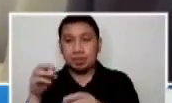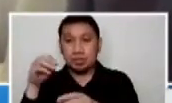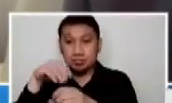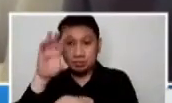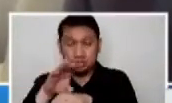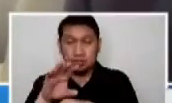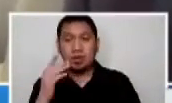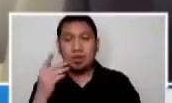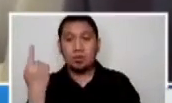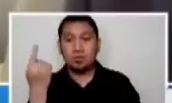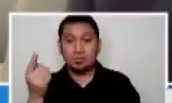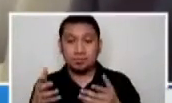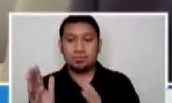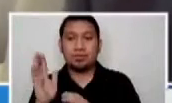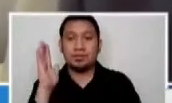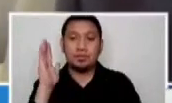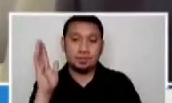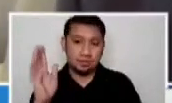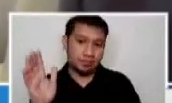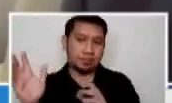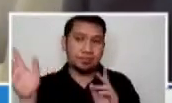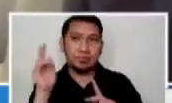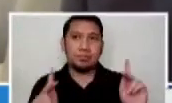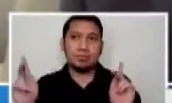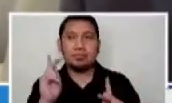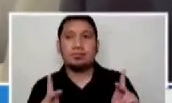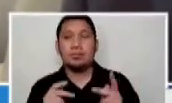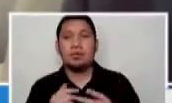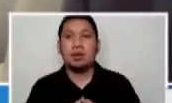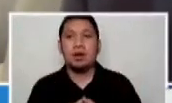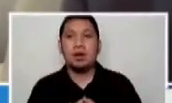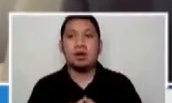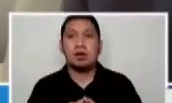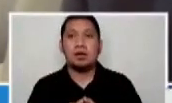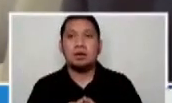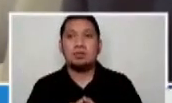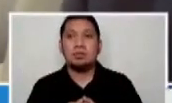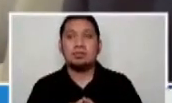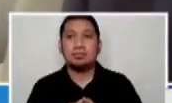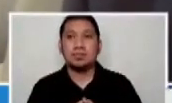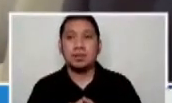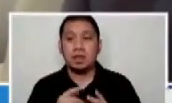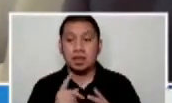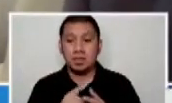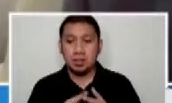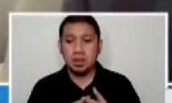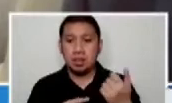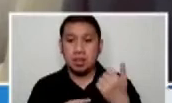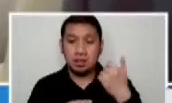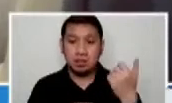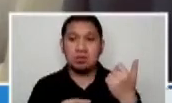na 1.5 meters. I think with the low mortality rate in the Philippines sa